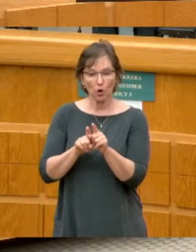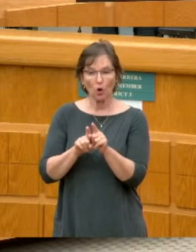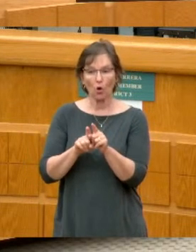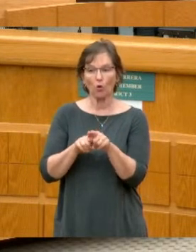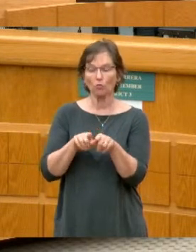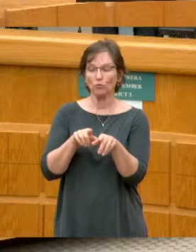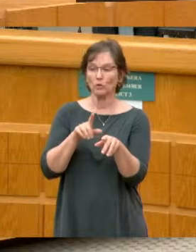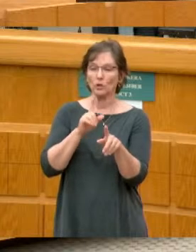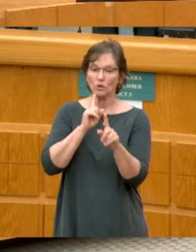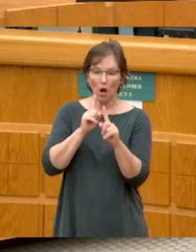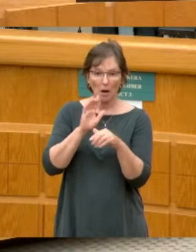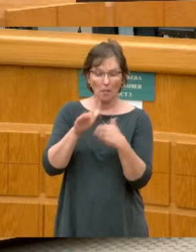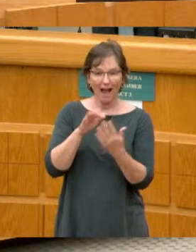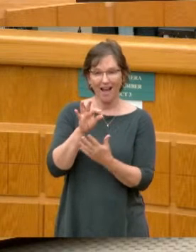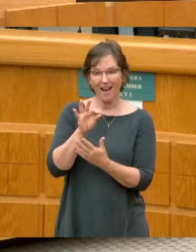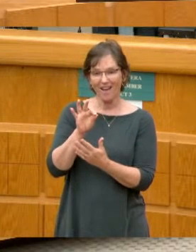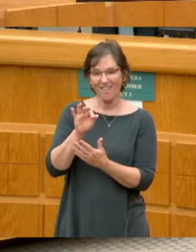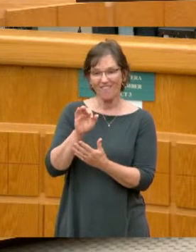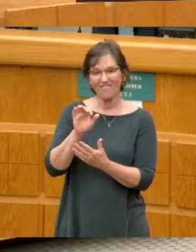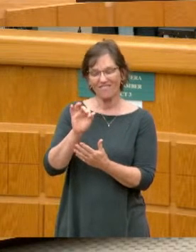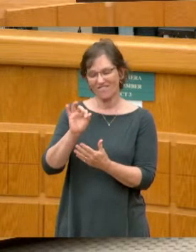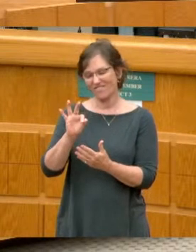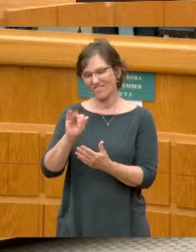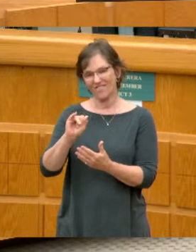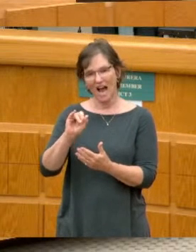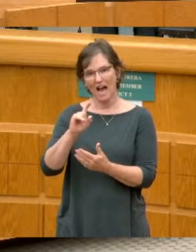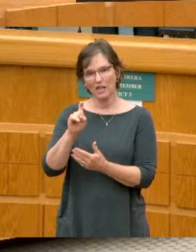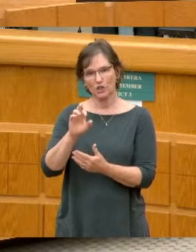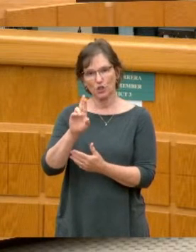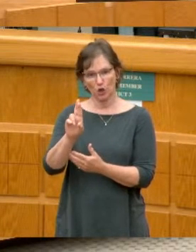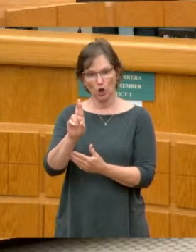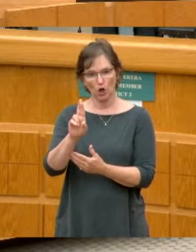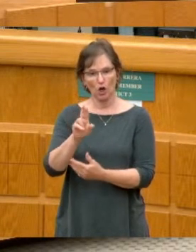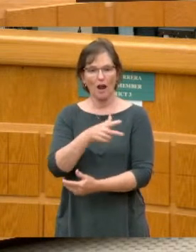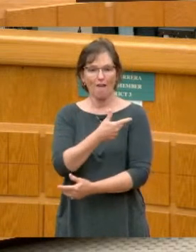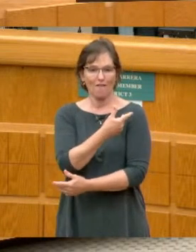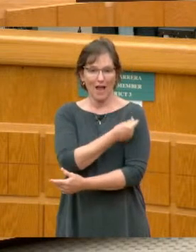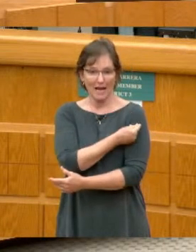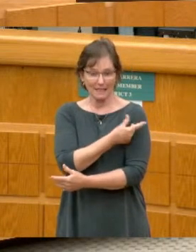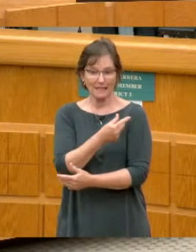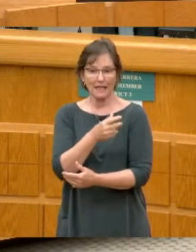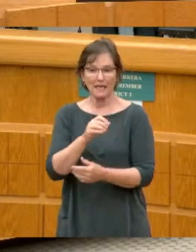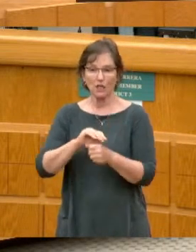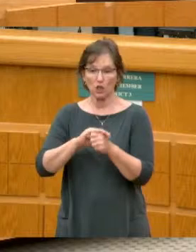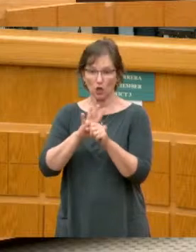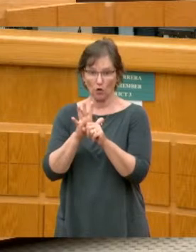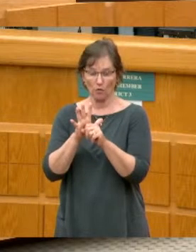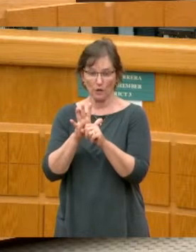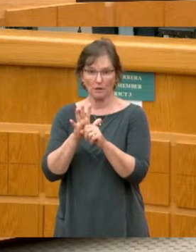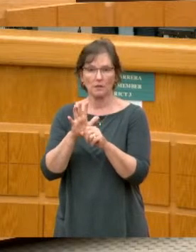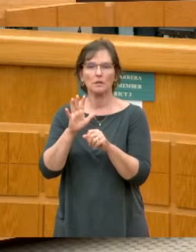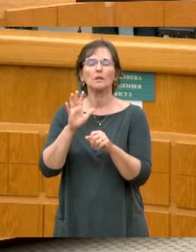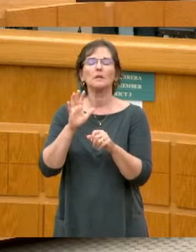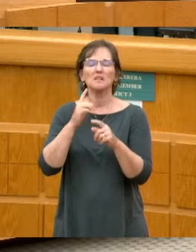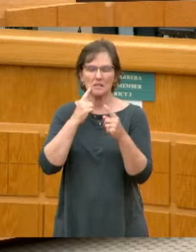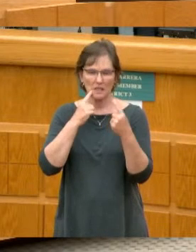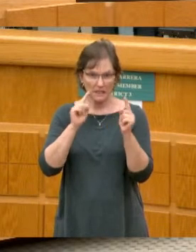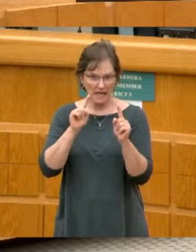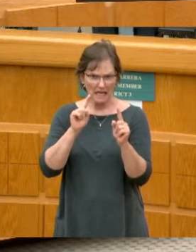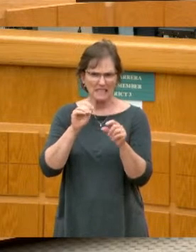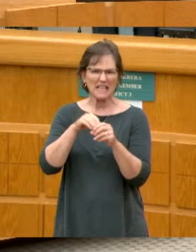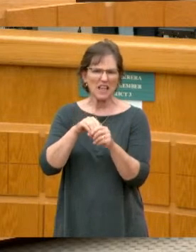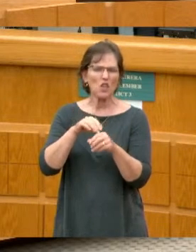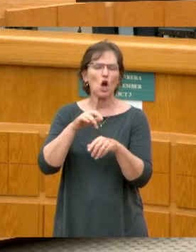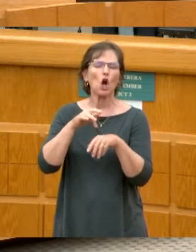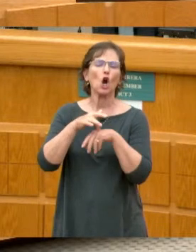the announcements, but I think these are some of the highlights. Of course, would be very remiss if I did not mention that